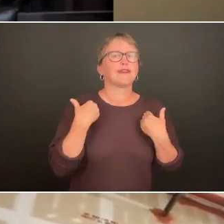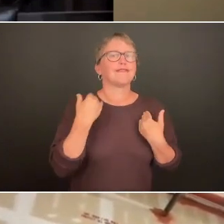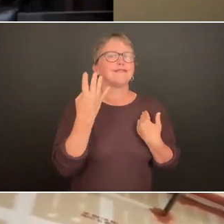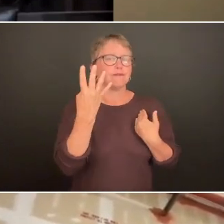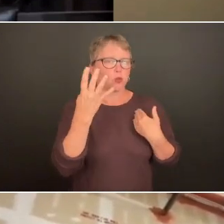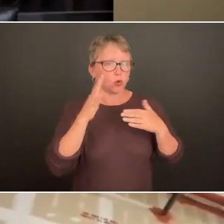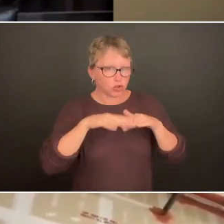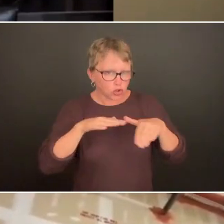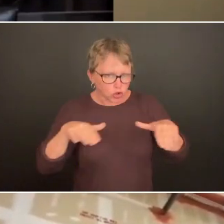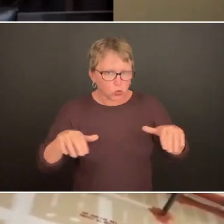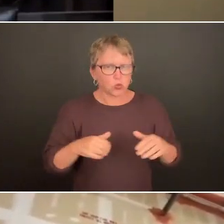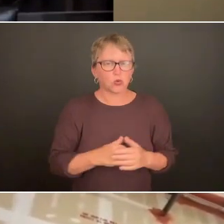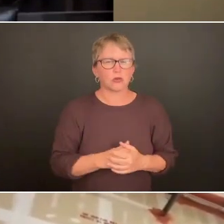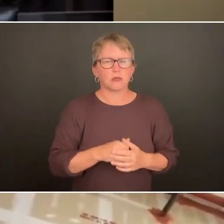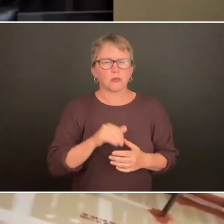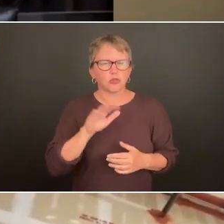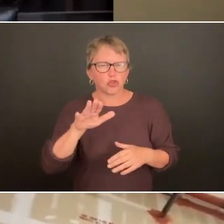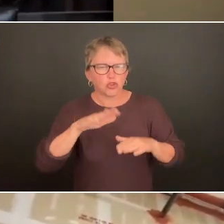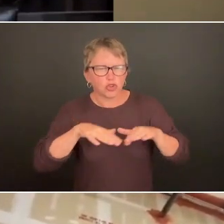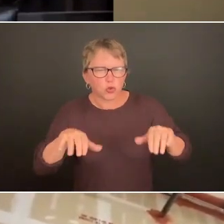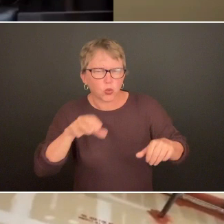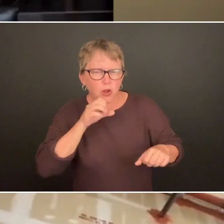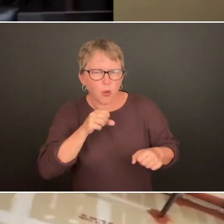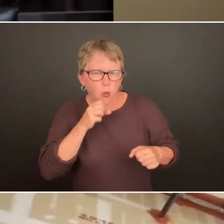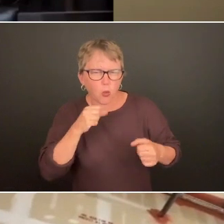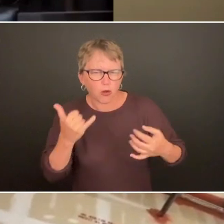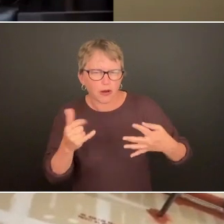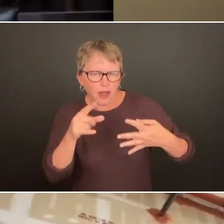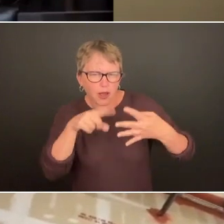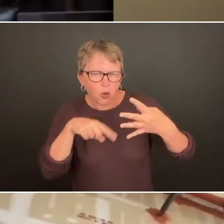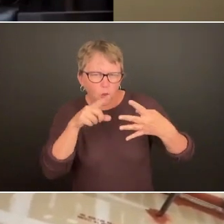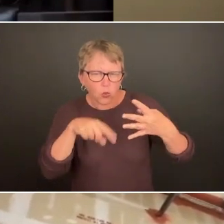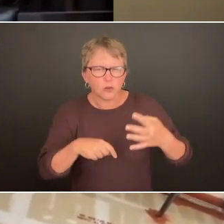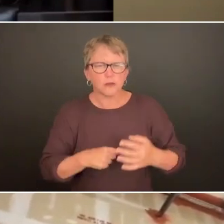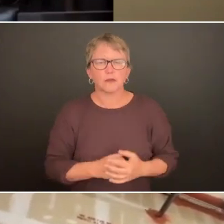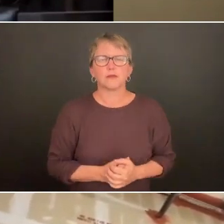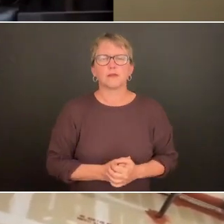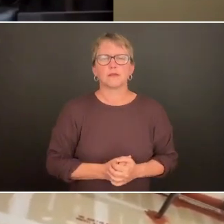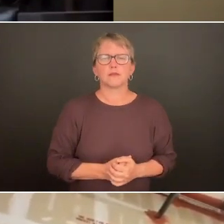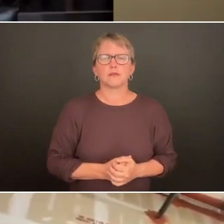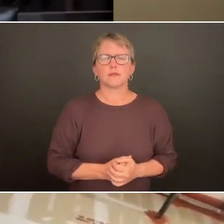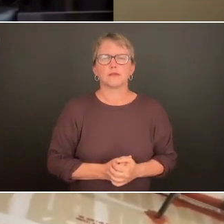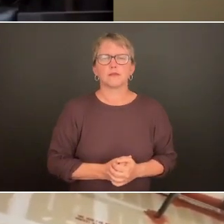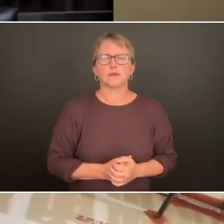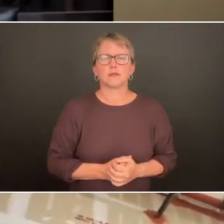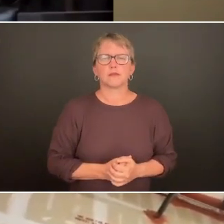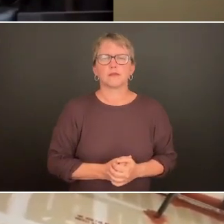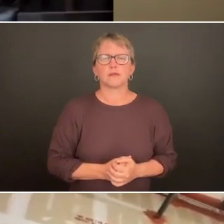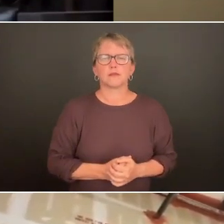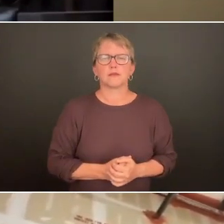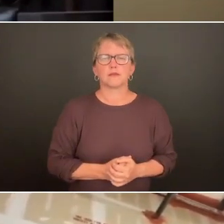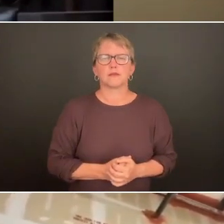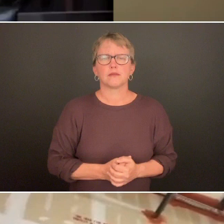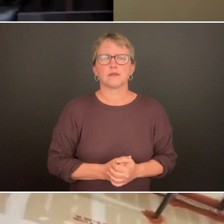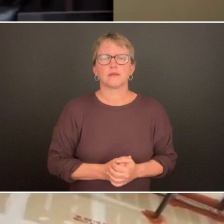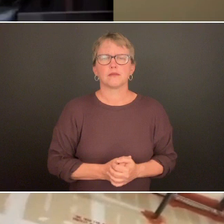of a car crash. She's married for 20 years. She has 4 children. Well, I wonder how old are